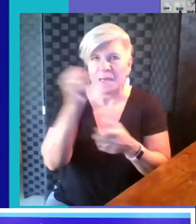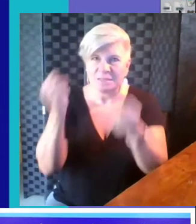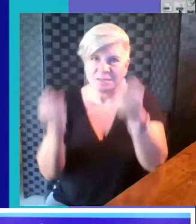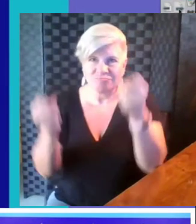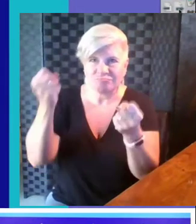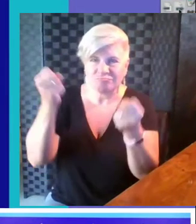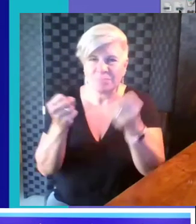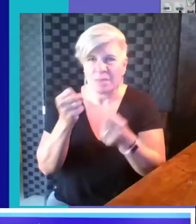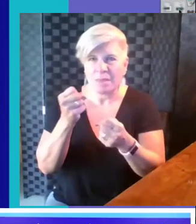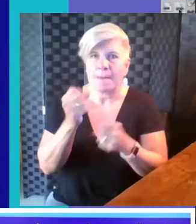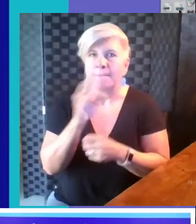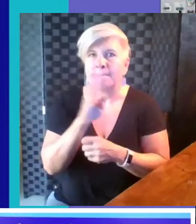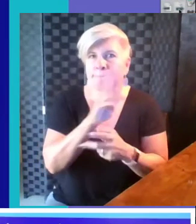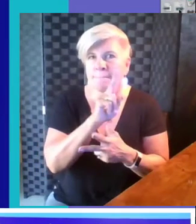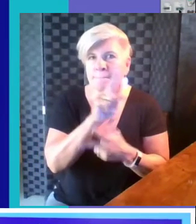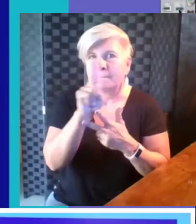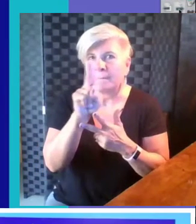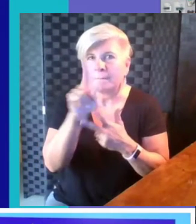b-us,